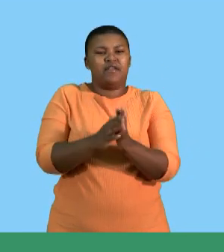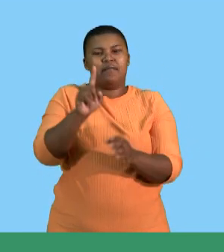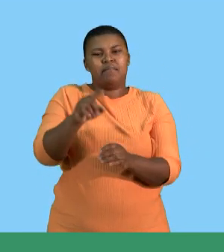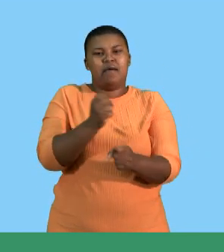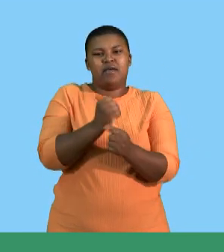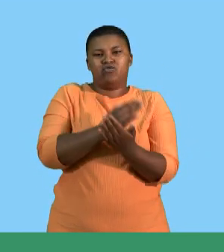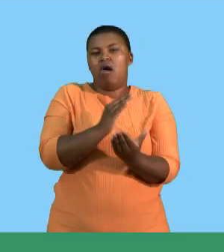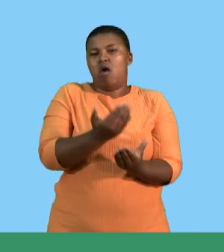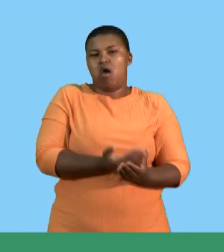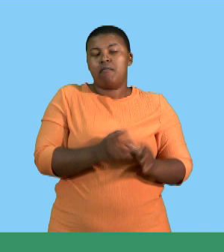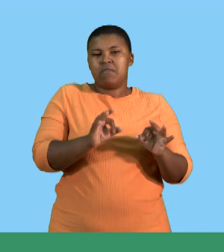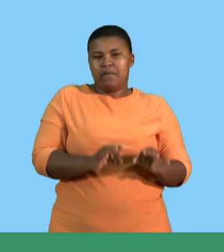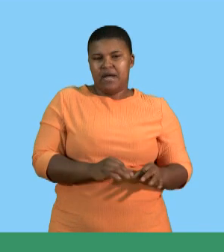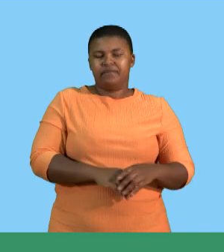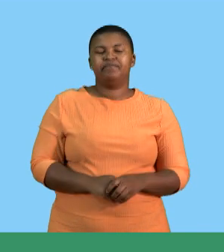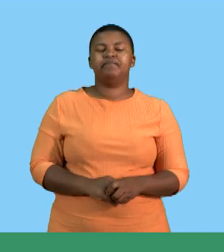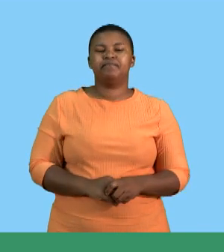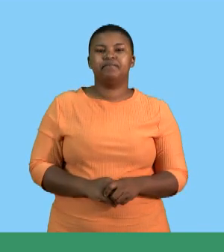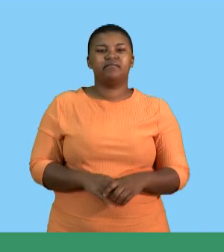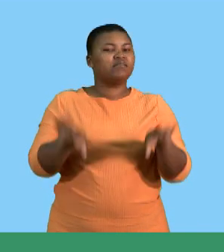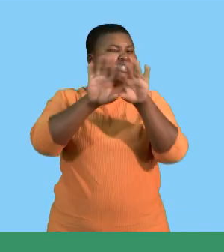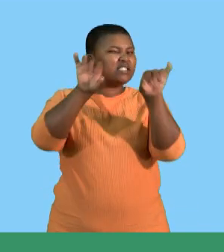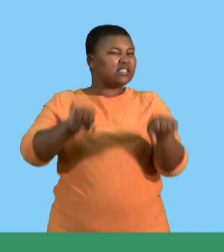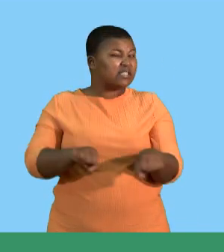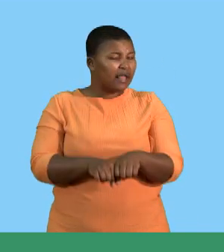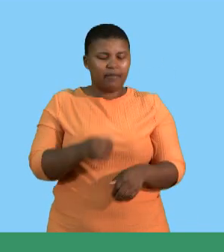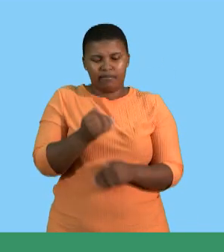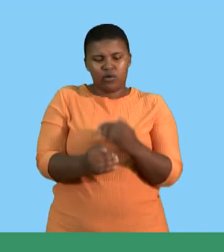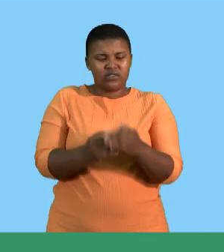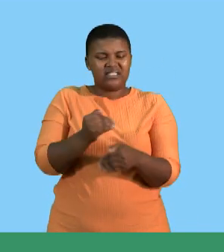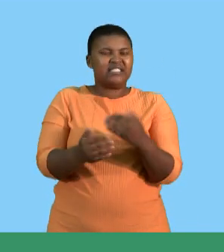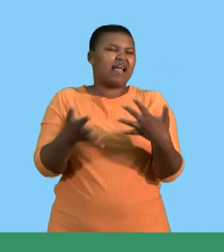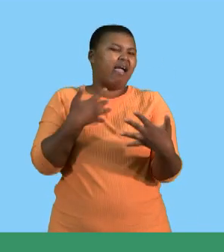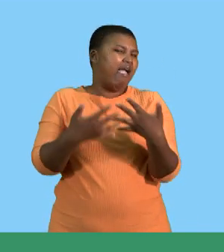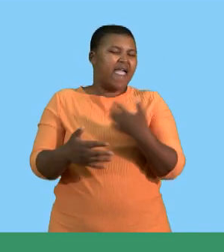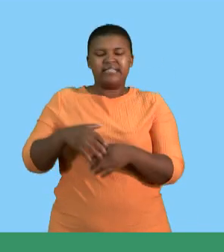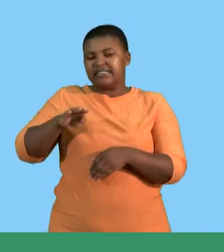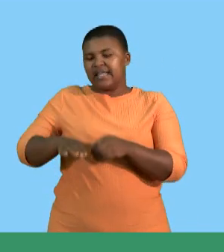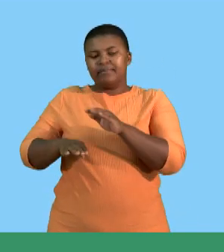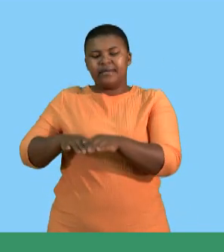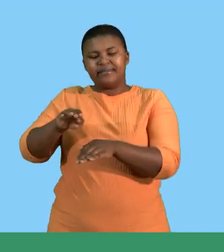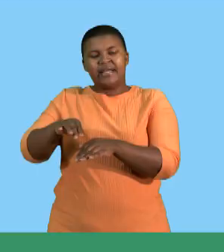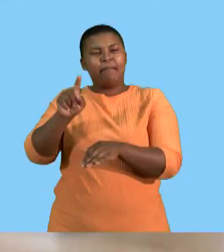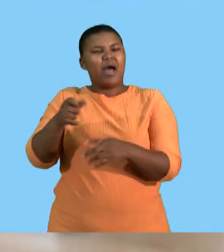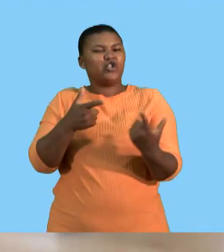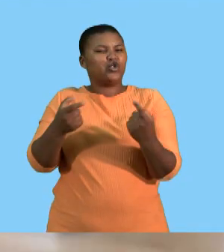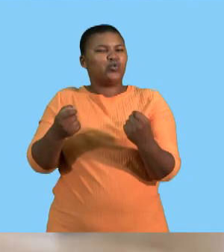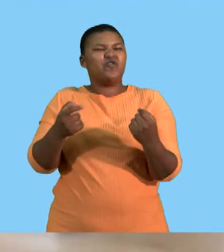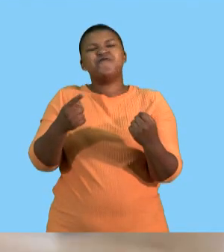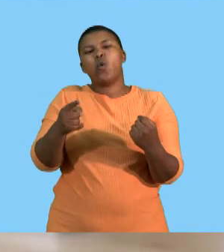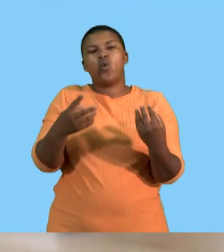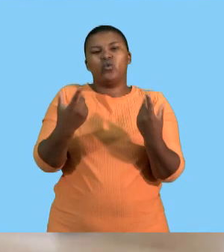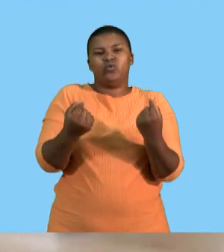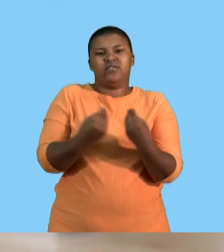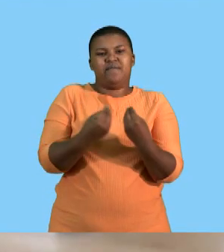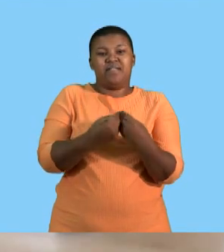quality indicator refers to systems and processes. So when we look at systems and processes,